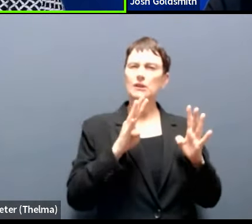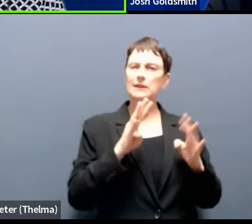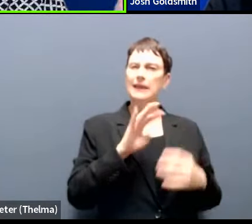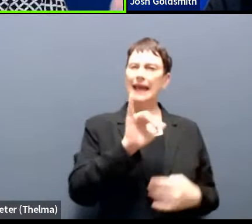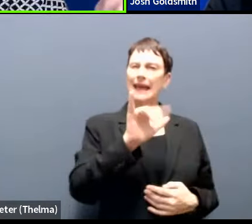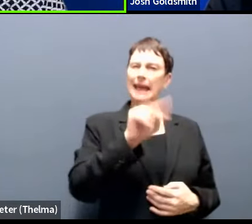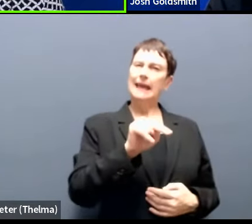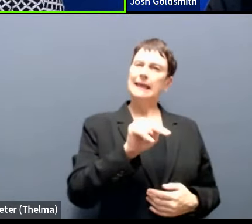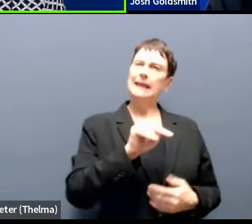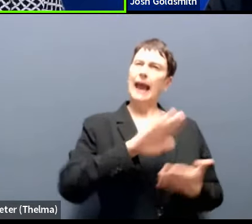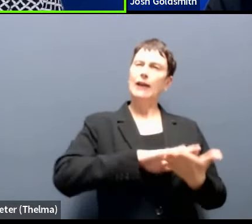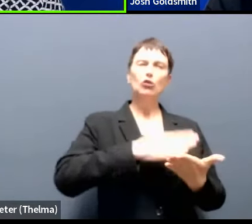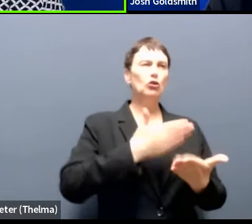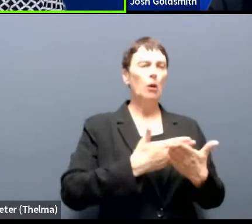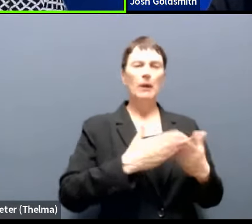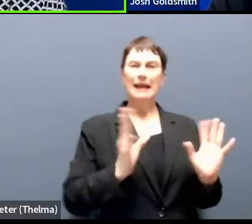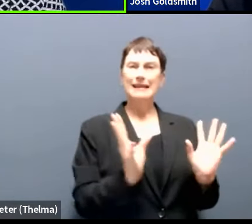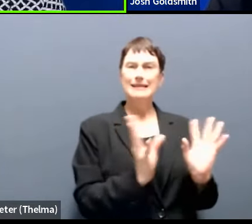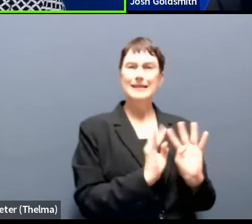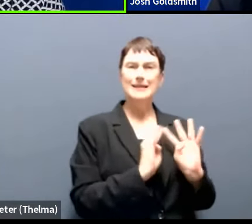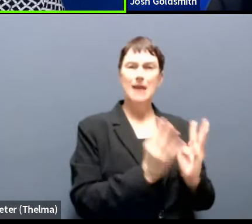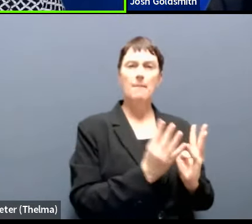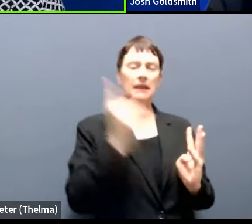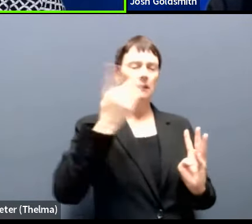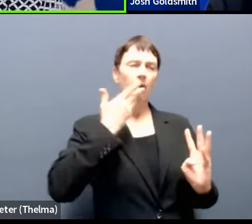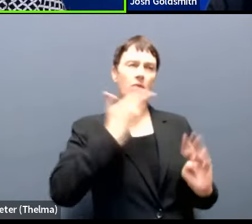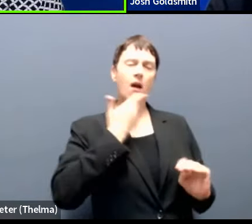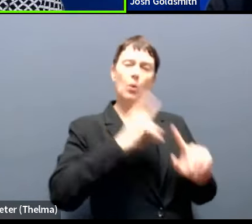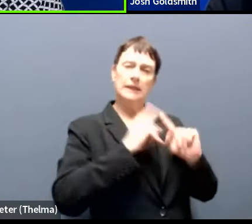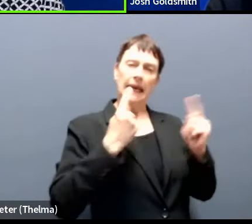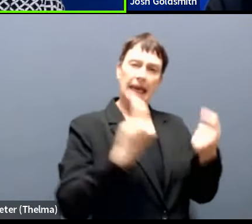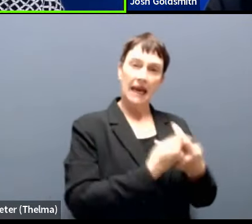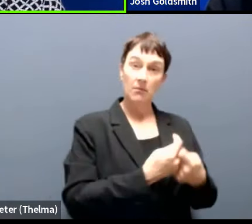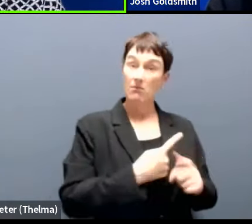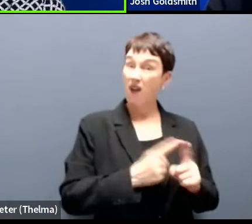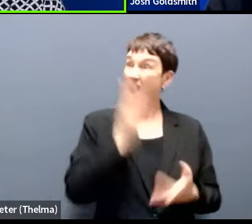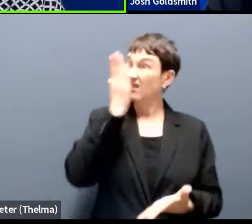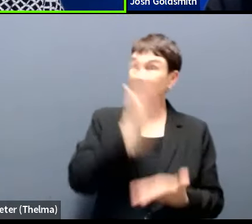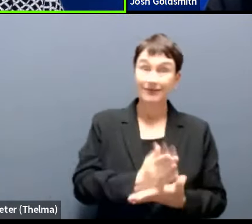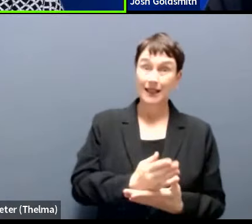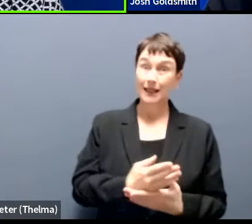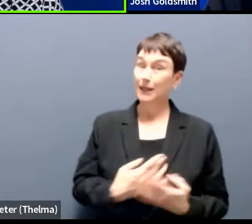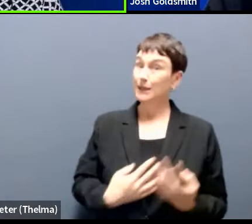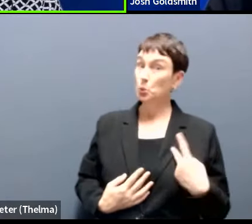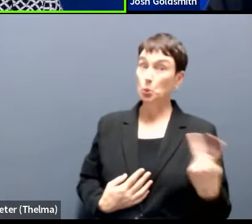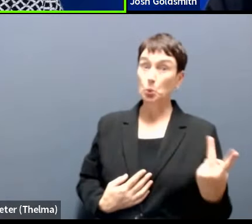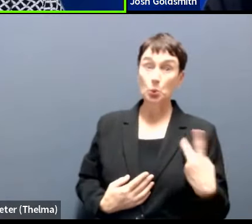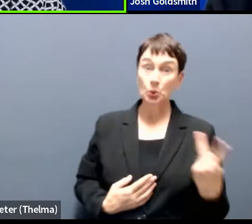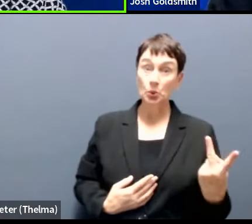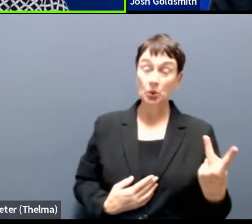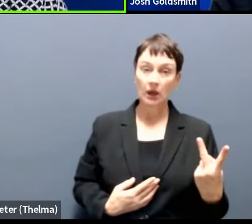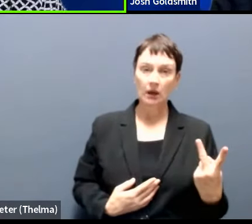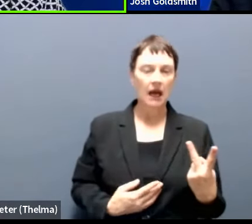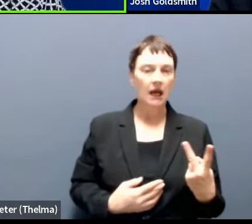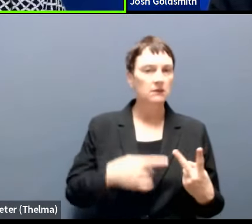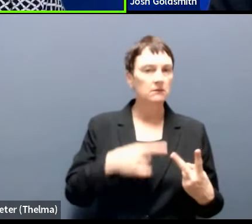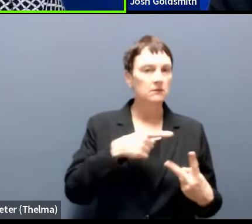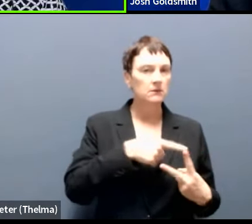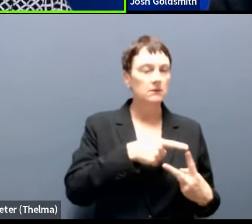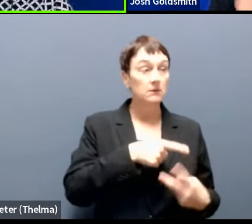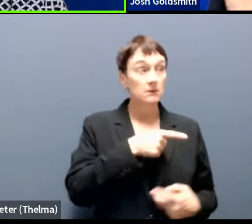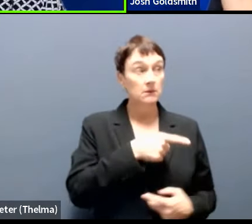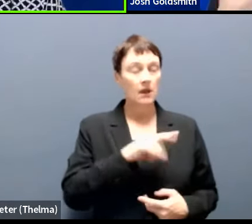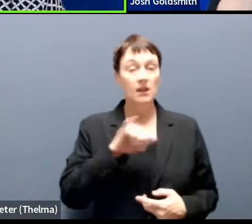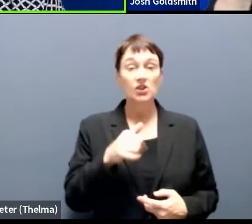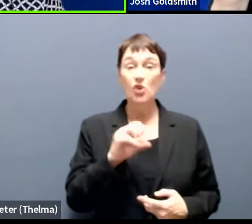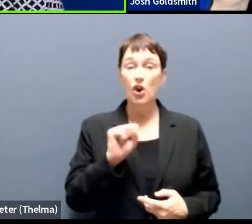team is here. It's just Josh and me, but Josh, of course, counts for like 100 people because he does so much. He